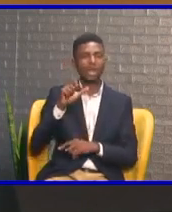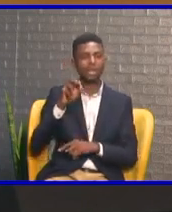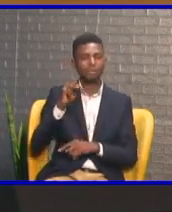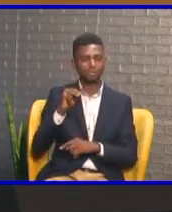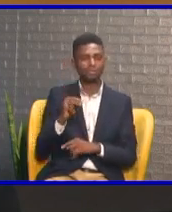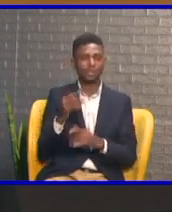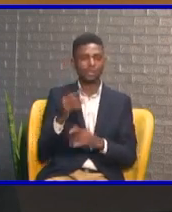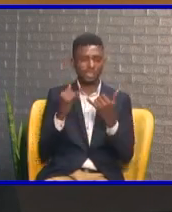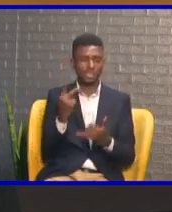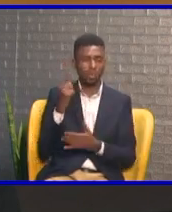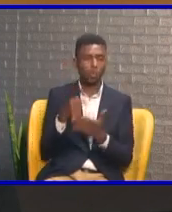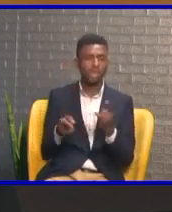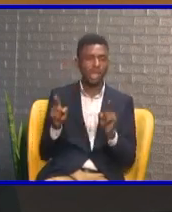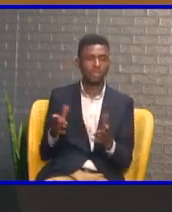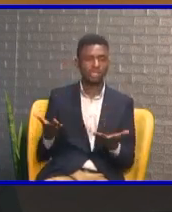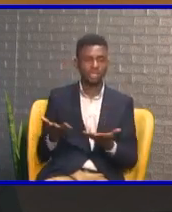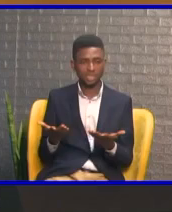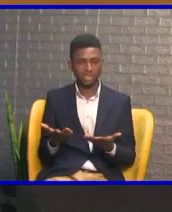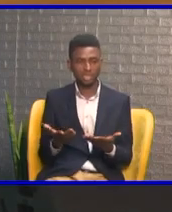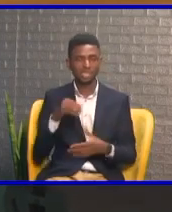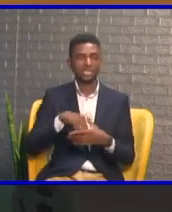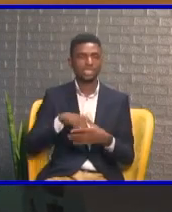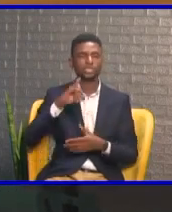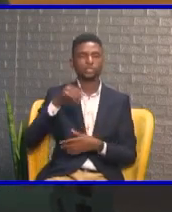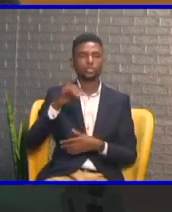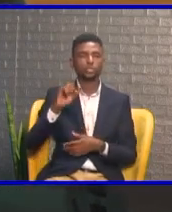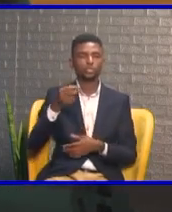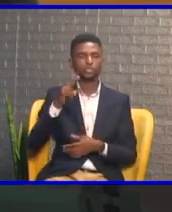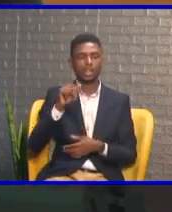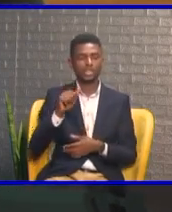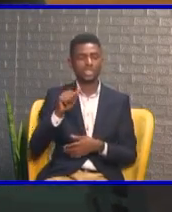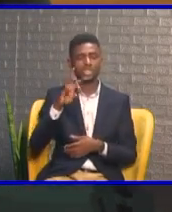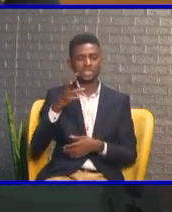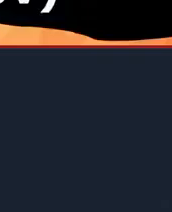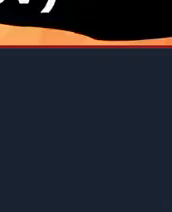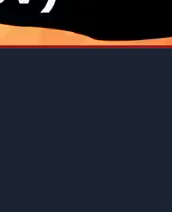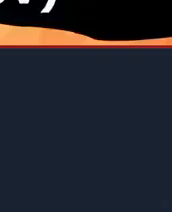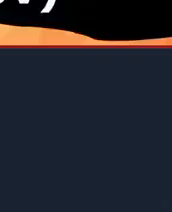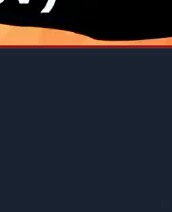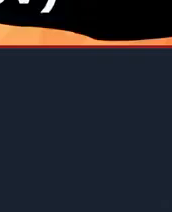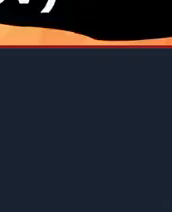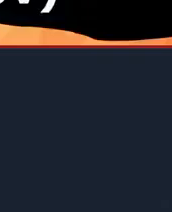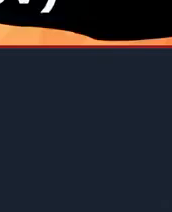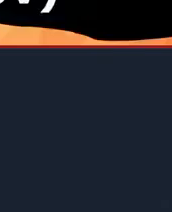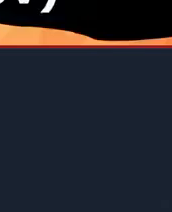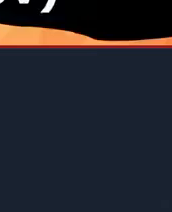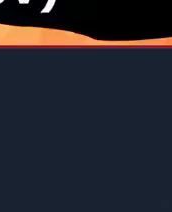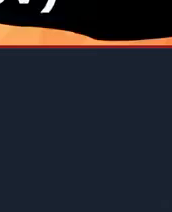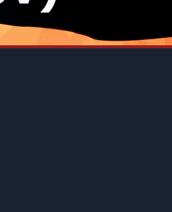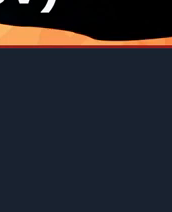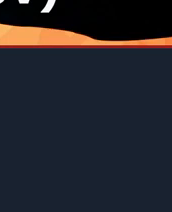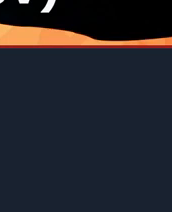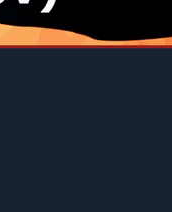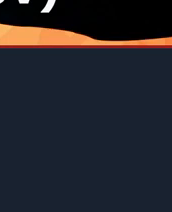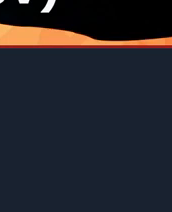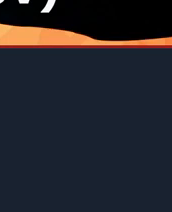here in Joshua 6, verse 1. Joshua 6, 1. Now, Jericho was